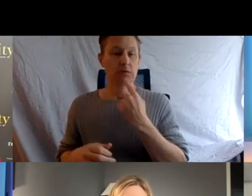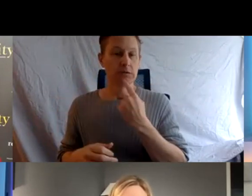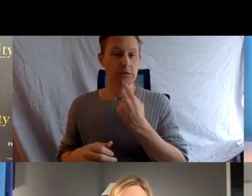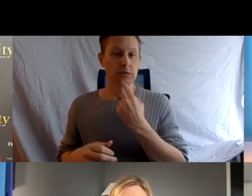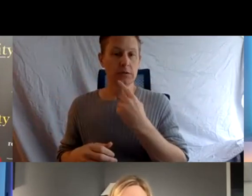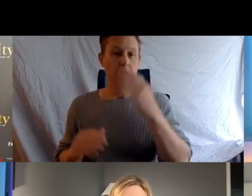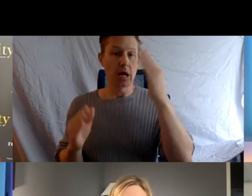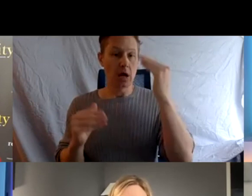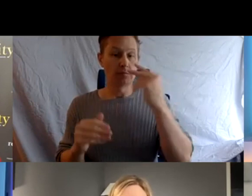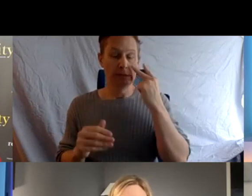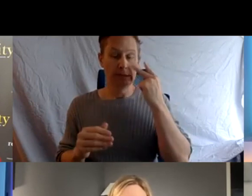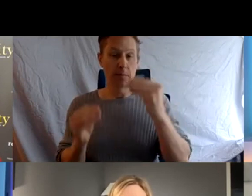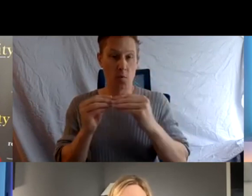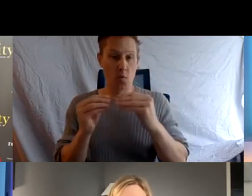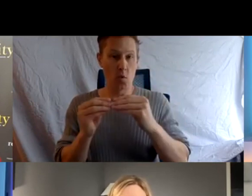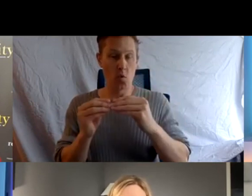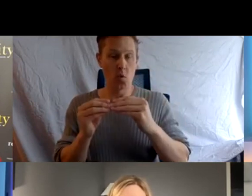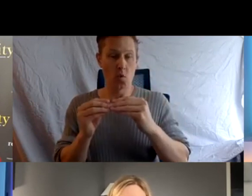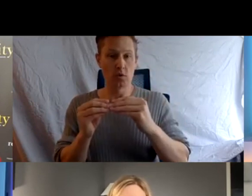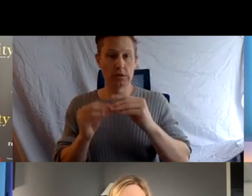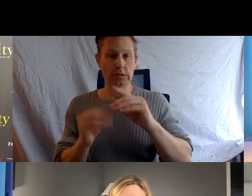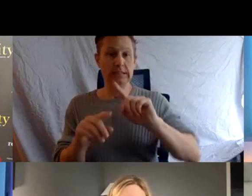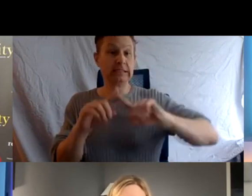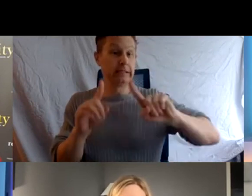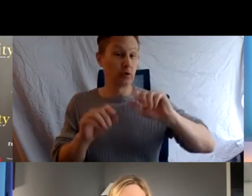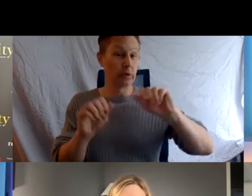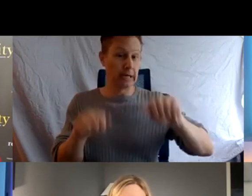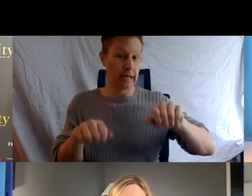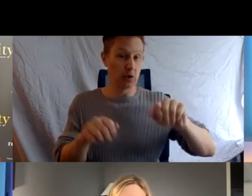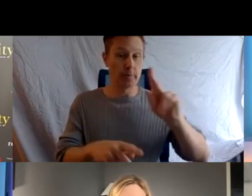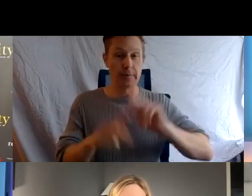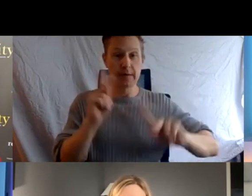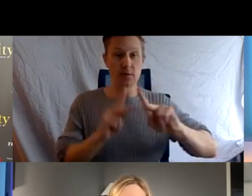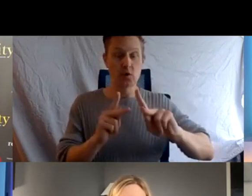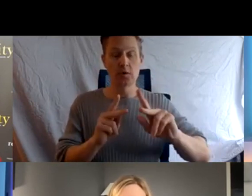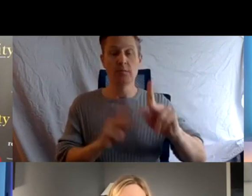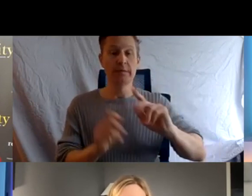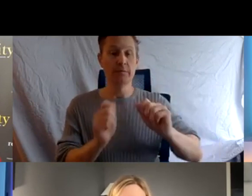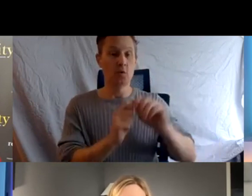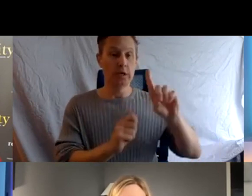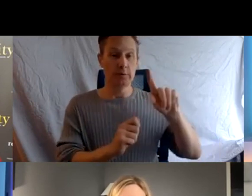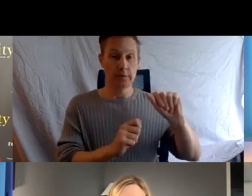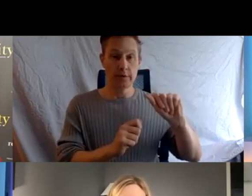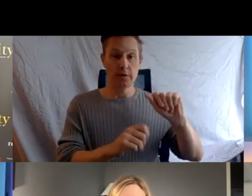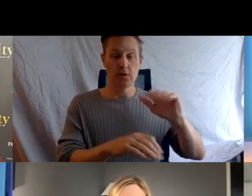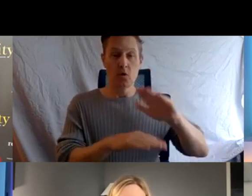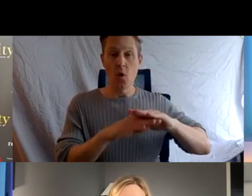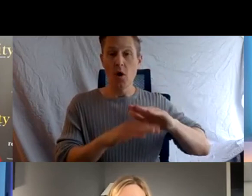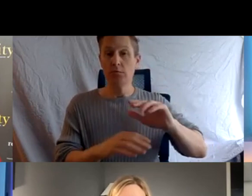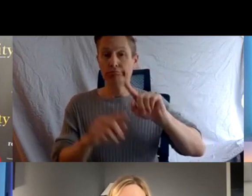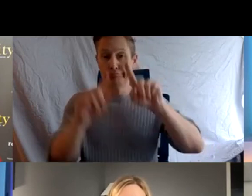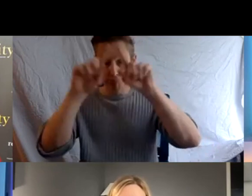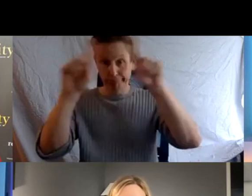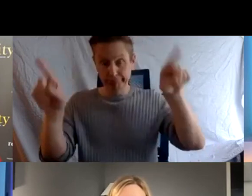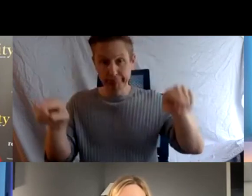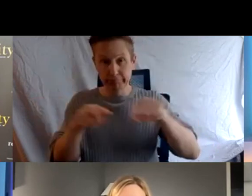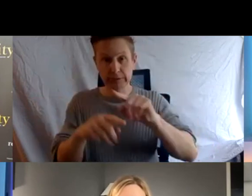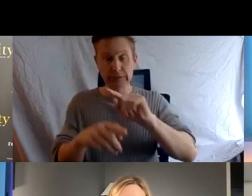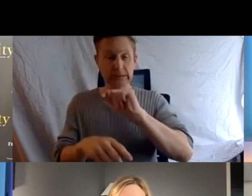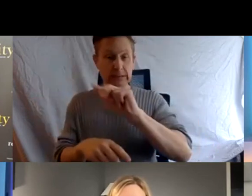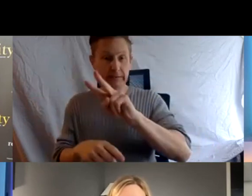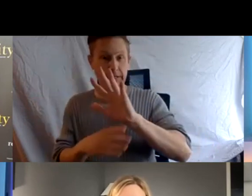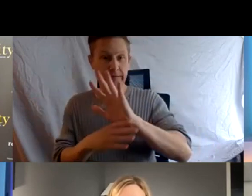hope to see more differently abled people and people with disabilities on screen and being casted